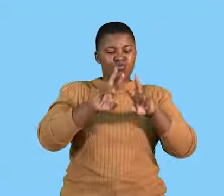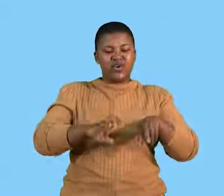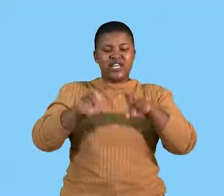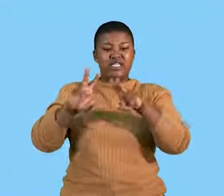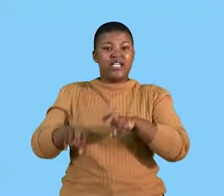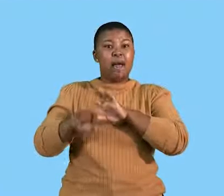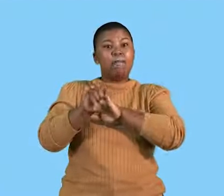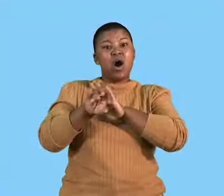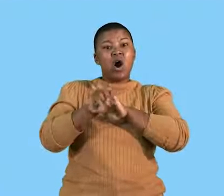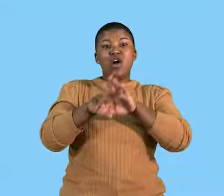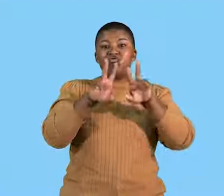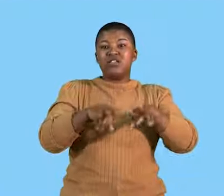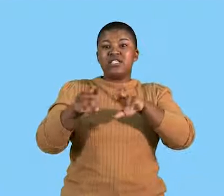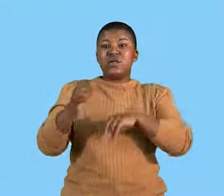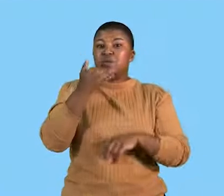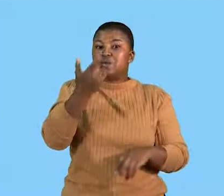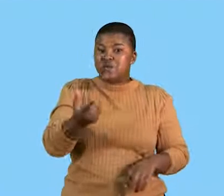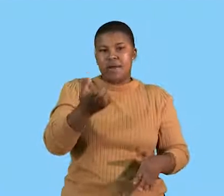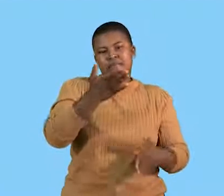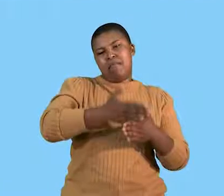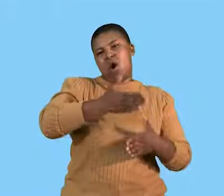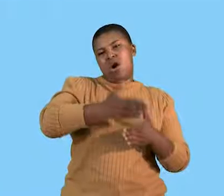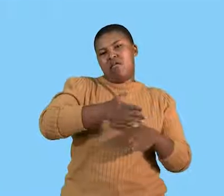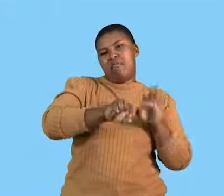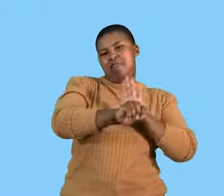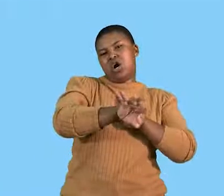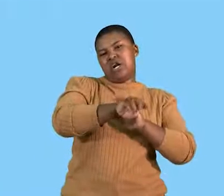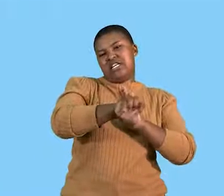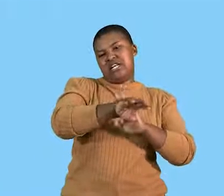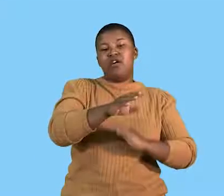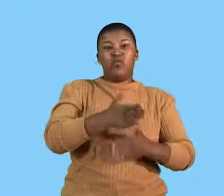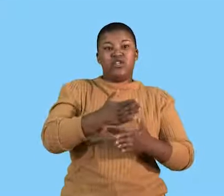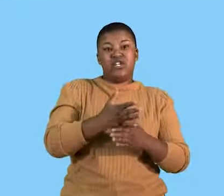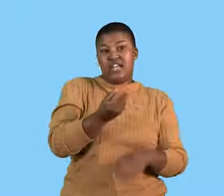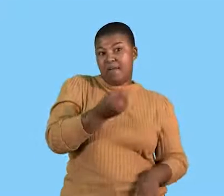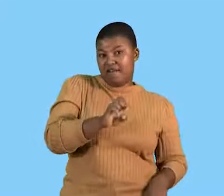know the market research is done by marketing function, and